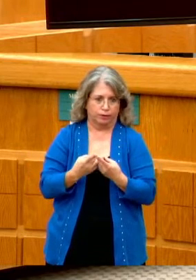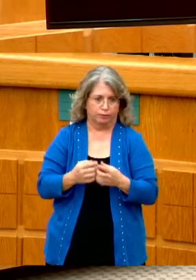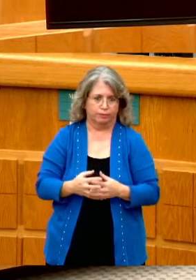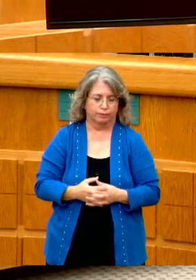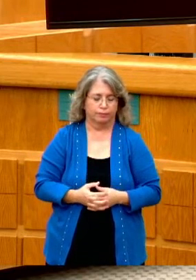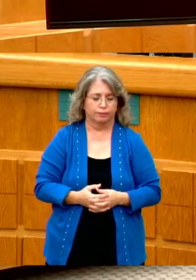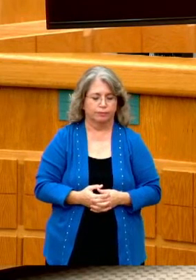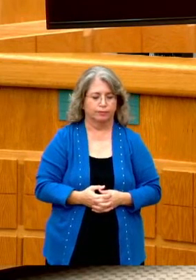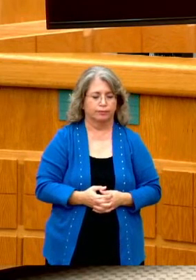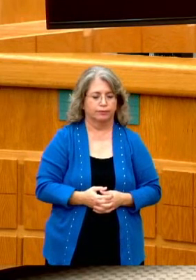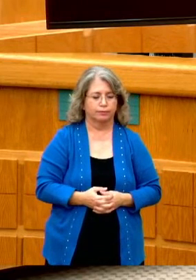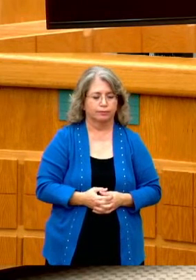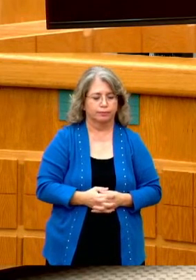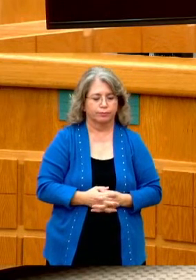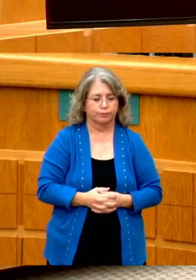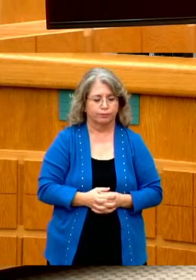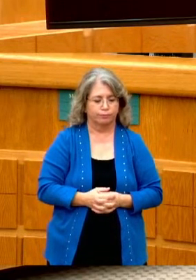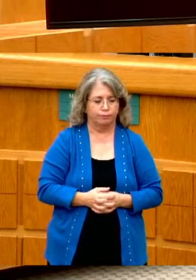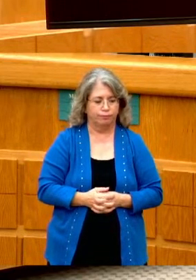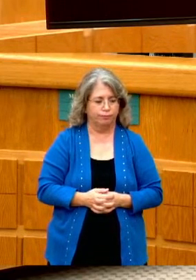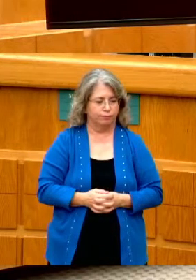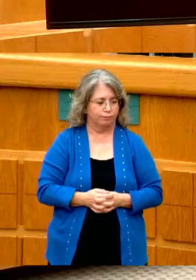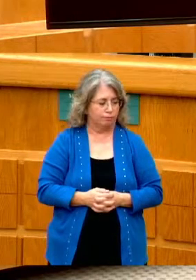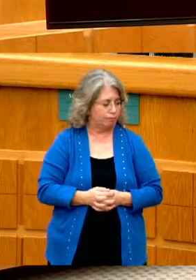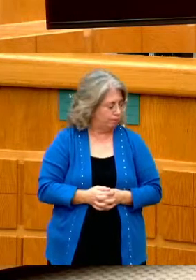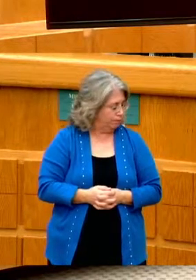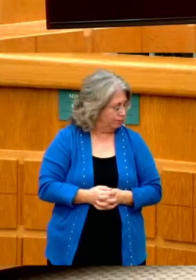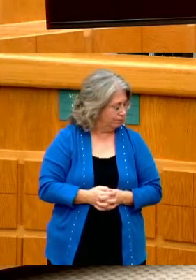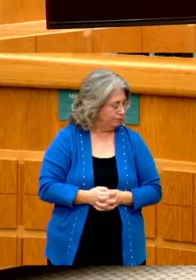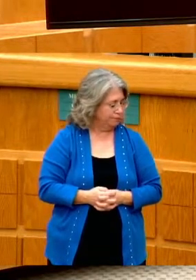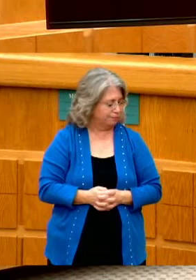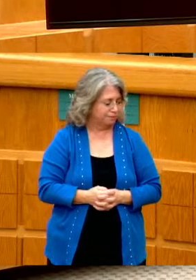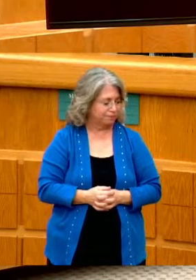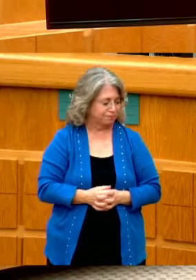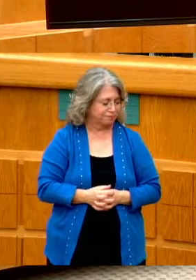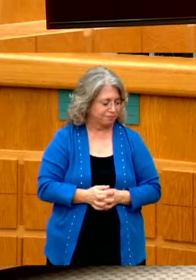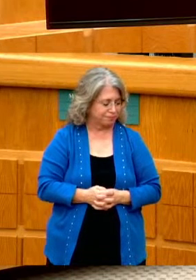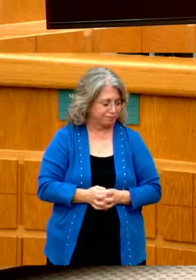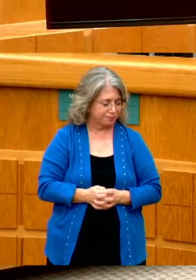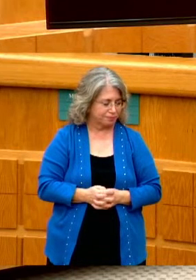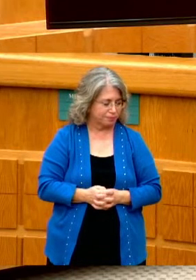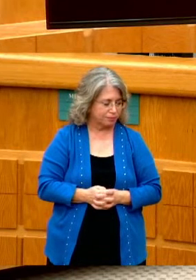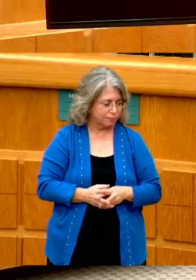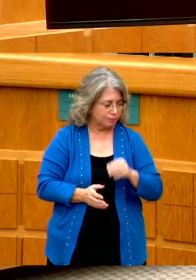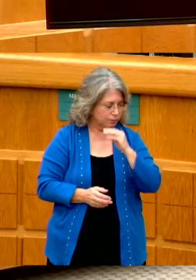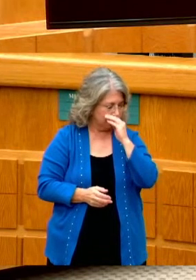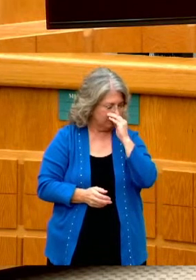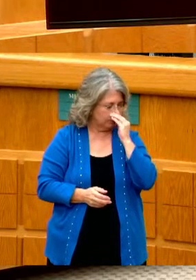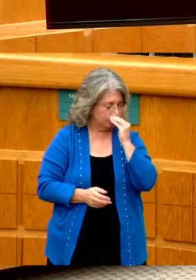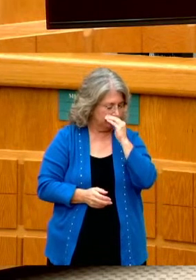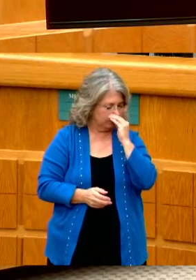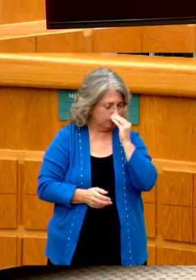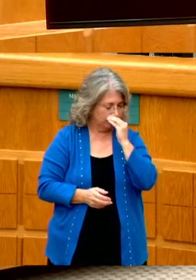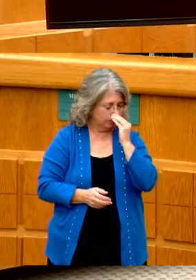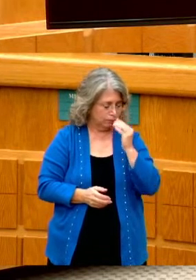administrando las vacunas del COVID-19? Actualmente se están administrando las vacunas en el Centro de Exposiciones Richard Borchert, ubicado en el 1213